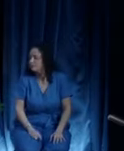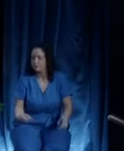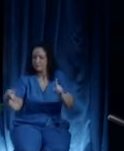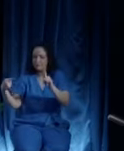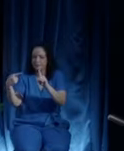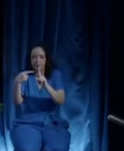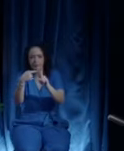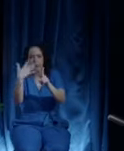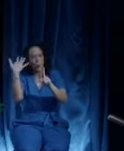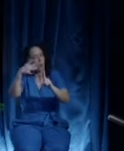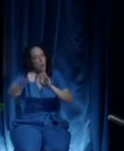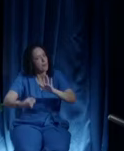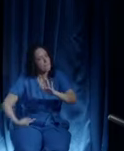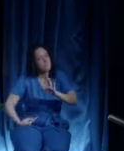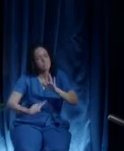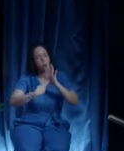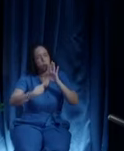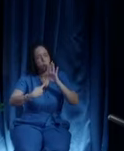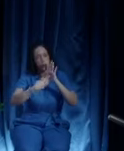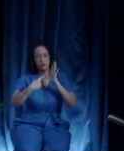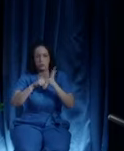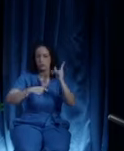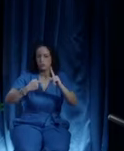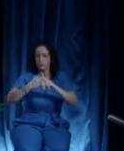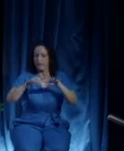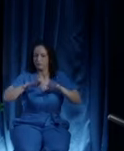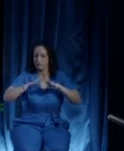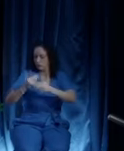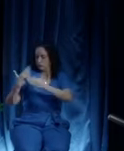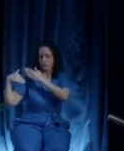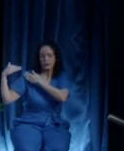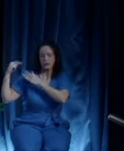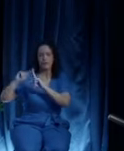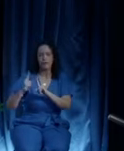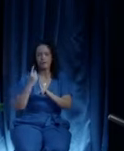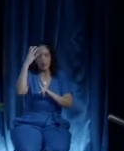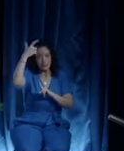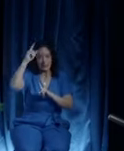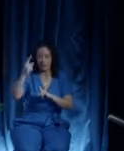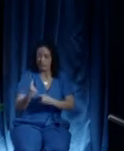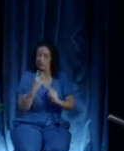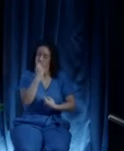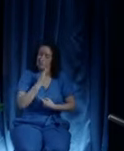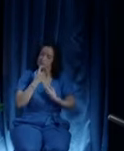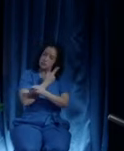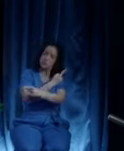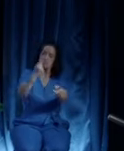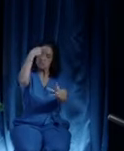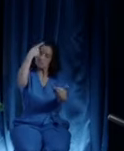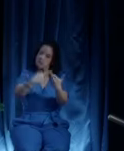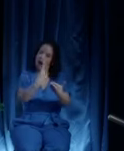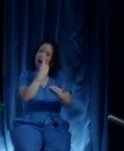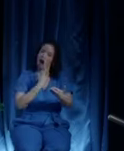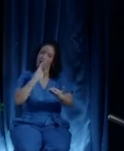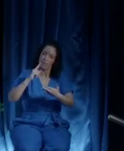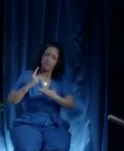so important in the history of these islands, the first king, though self-proclaimed king of Great Britain, there